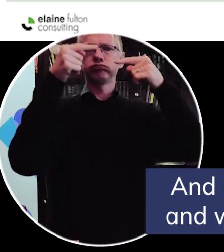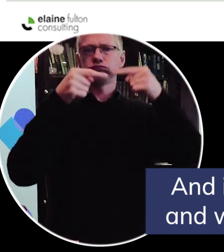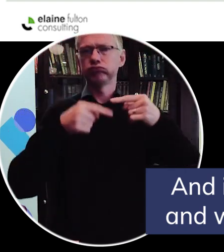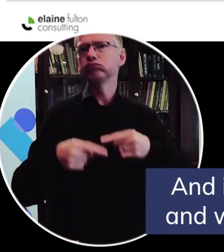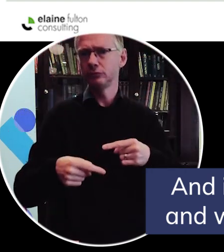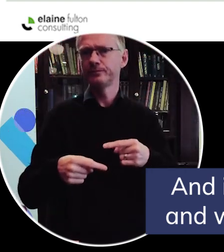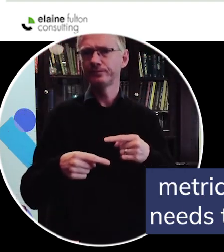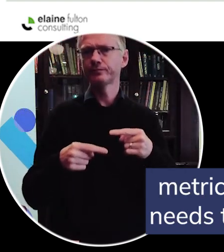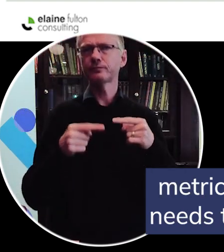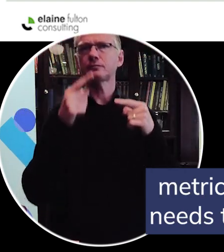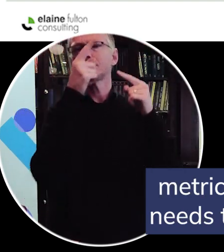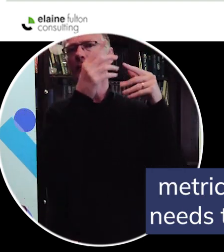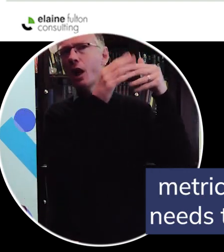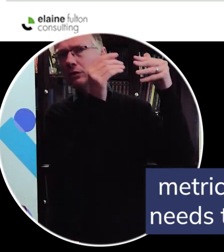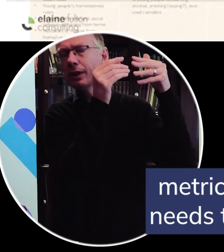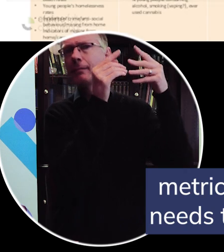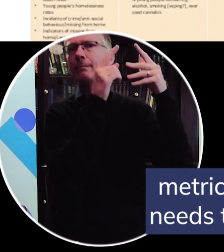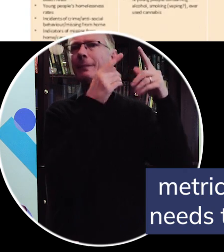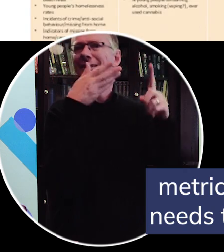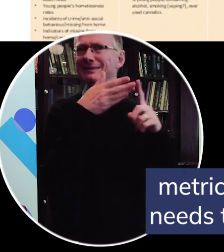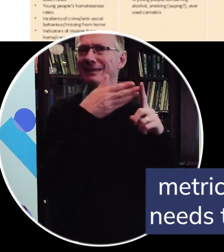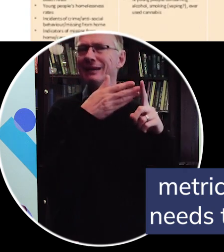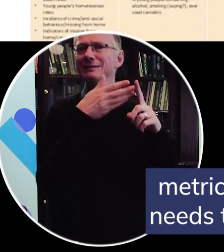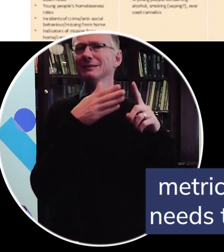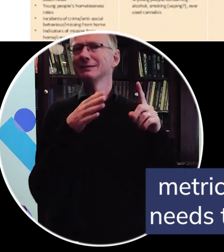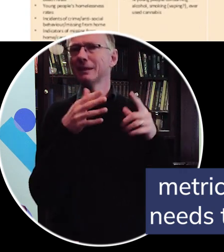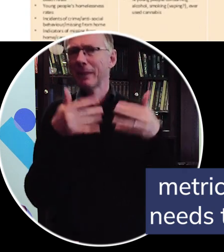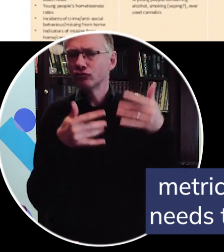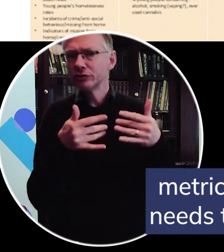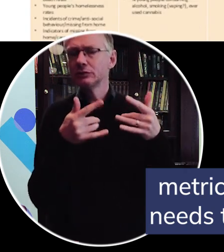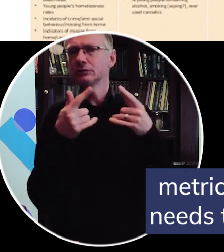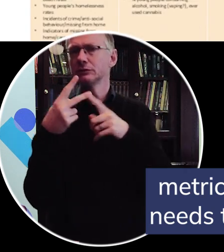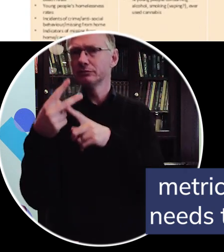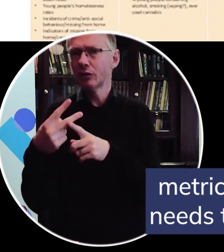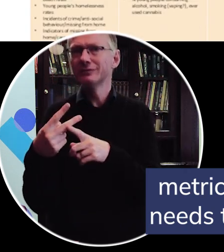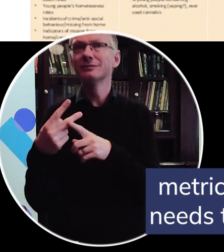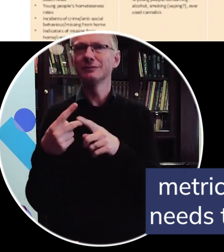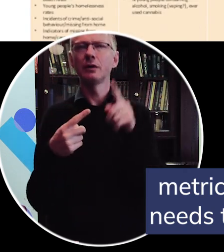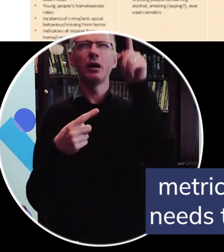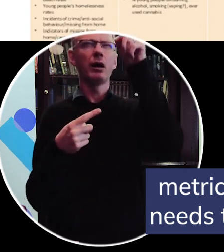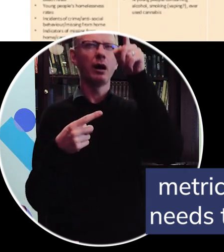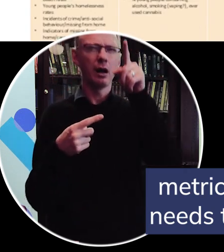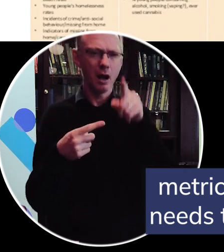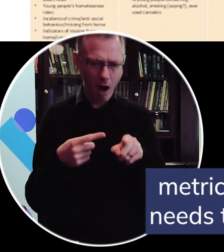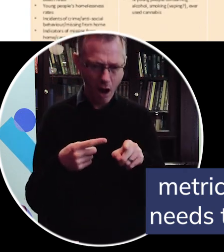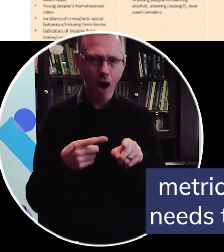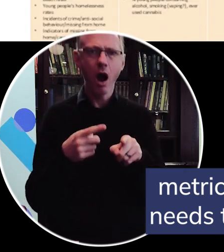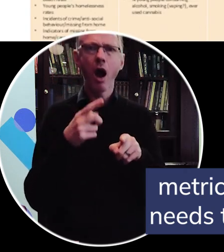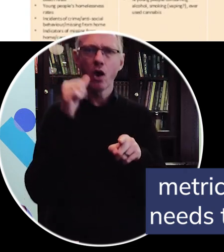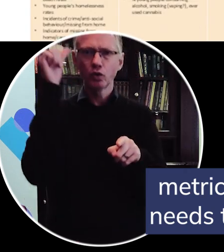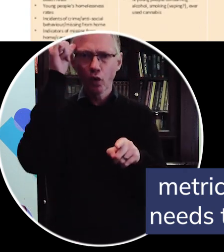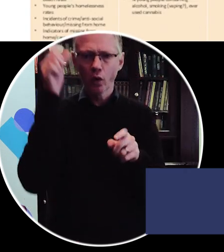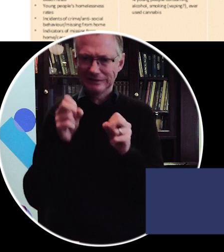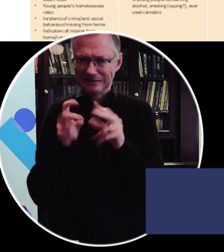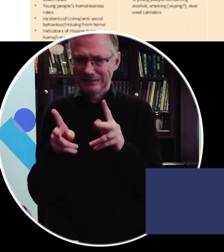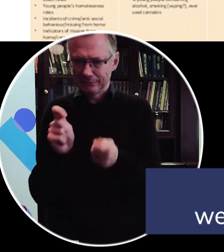outcomes, indicators, metrics, down to parents and carers, and what the system needs to do, as you'll see here, to be able to deliver on